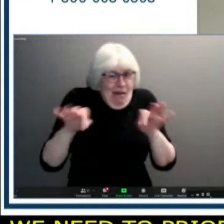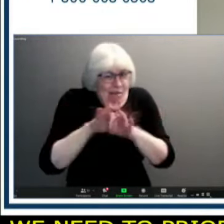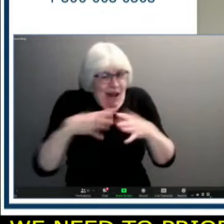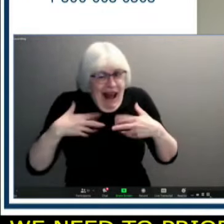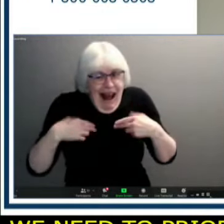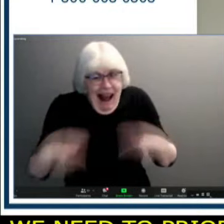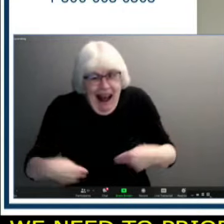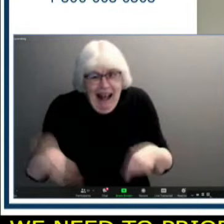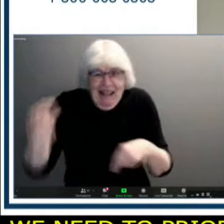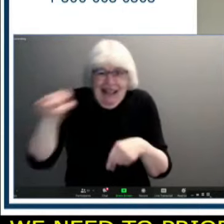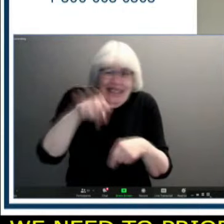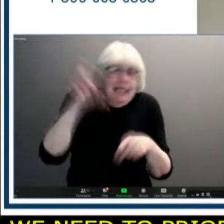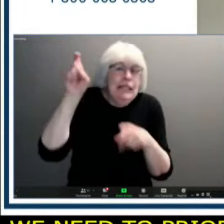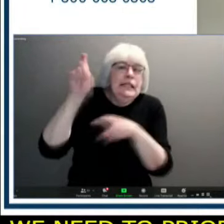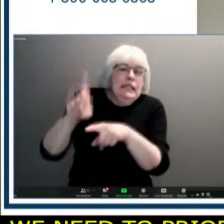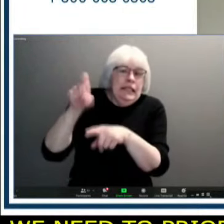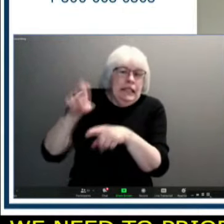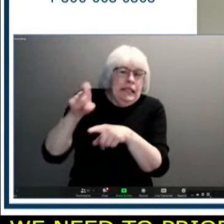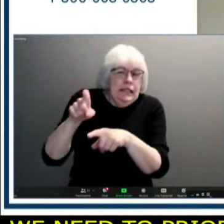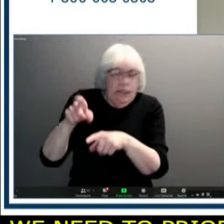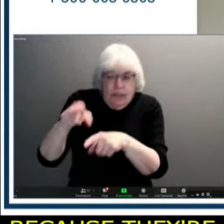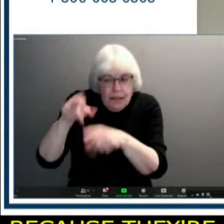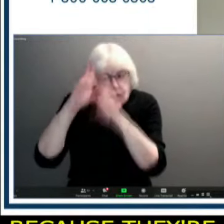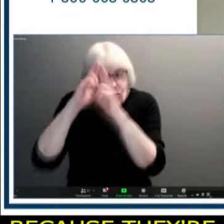test kit, and people who don't need those tests